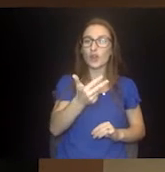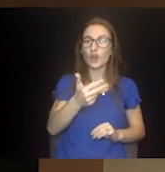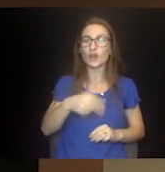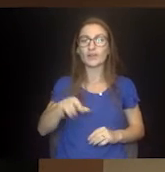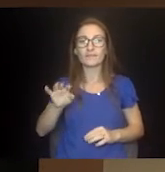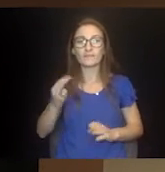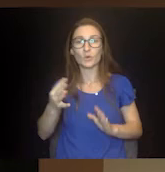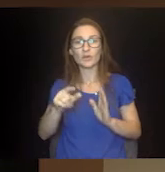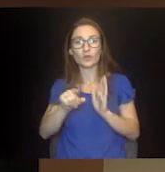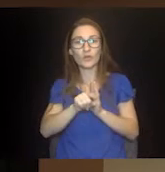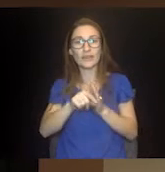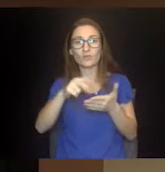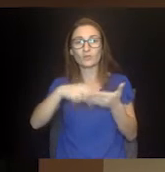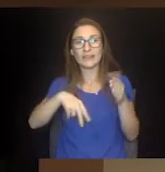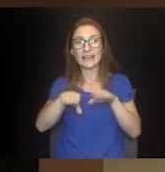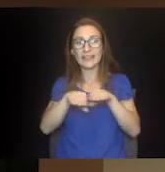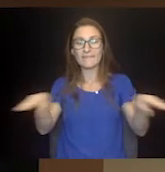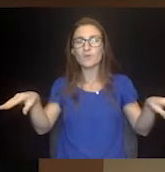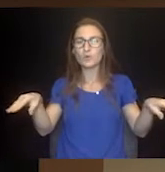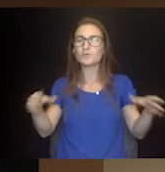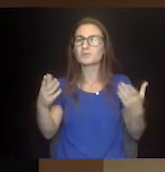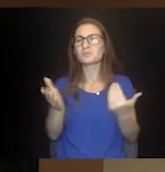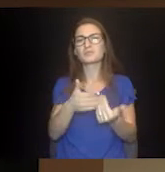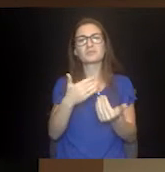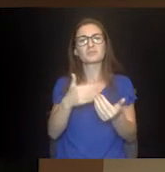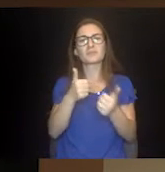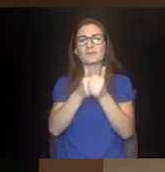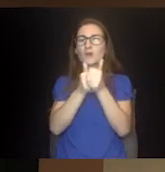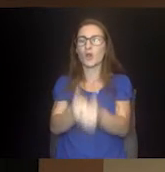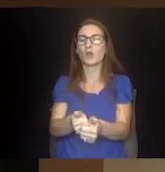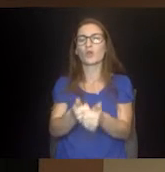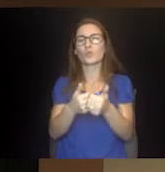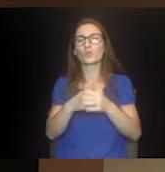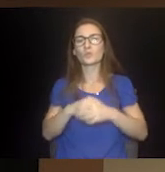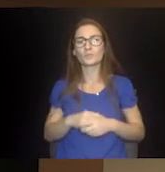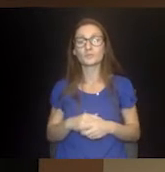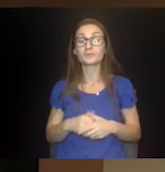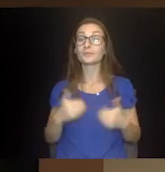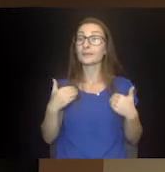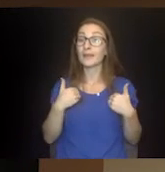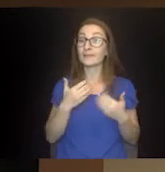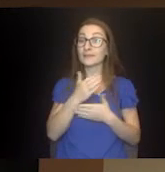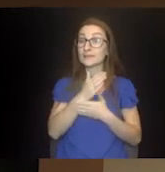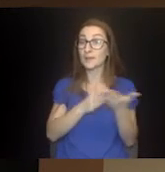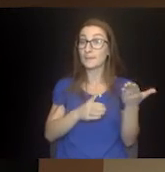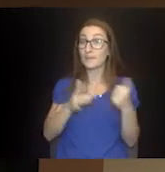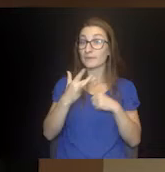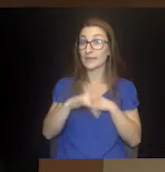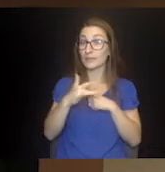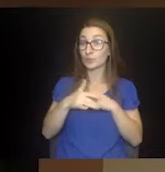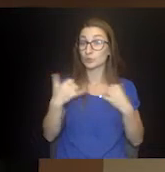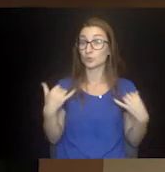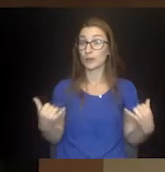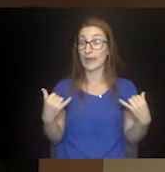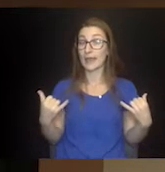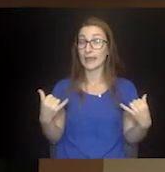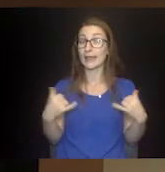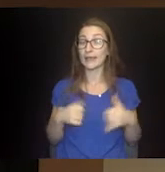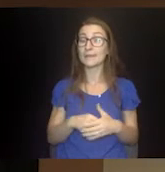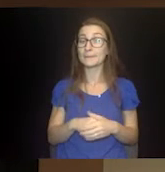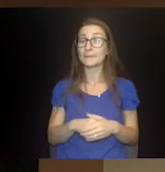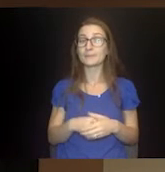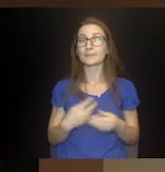wrote it on a 3rd or 4th grade reading level, so it was very, very easy to follow. And we actually have a couple of copies